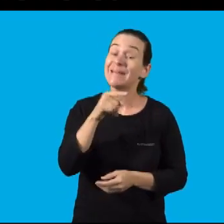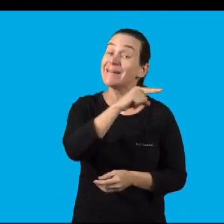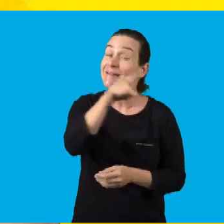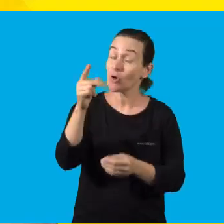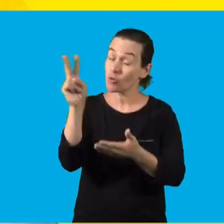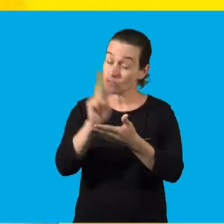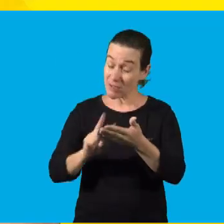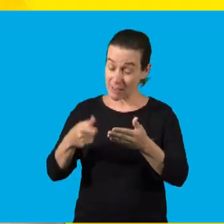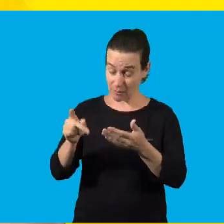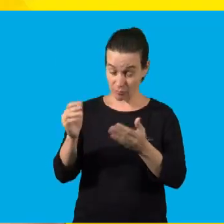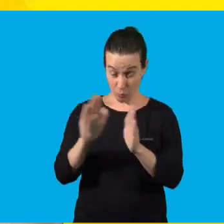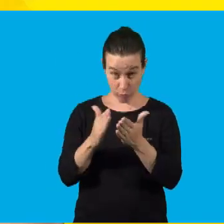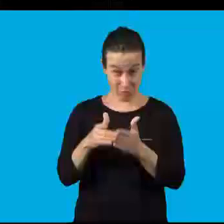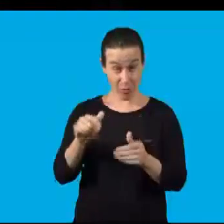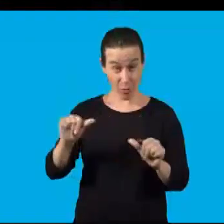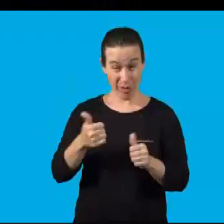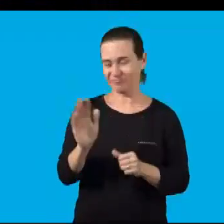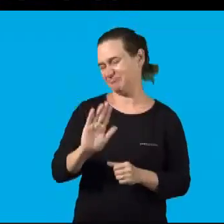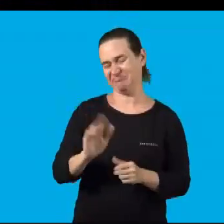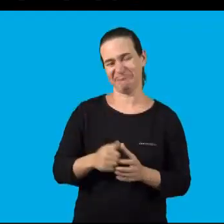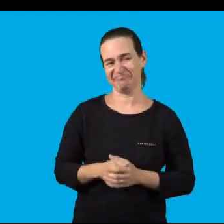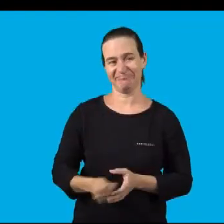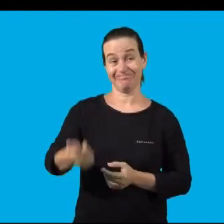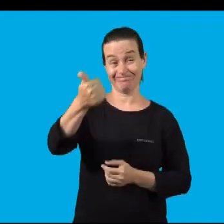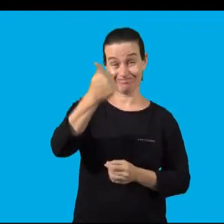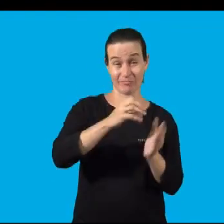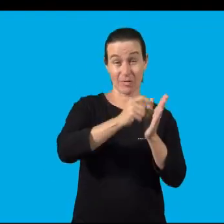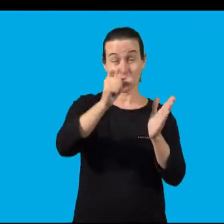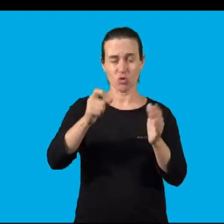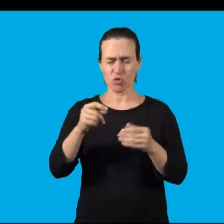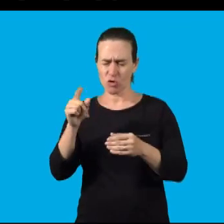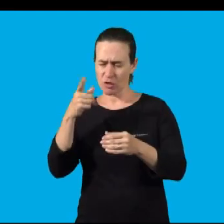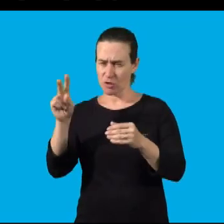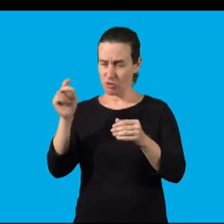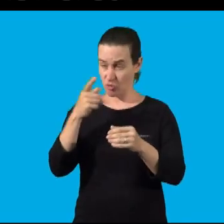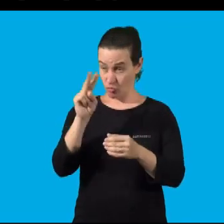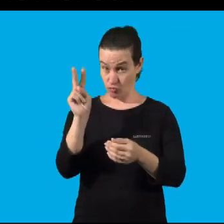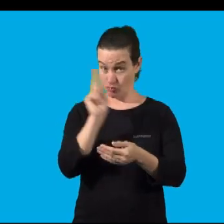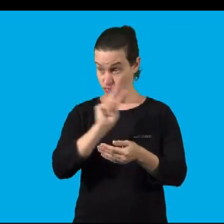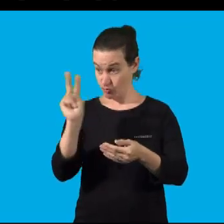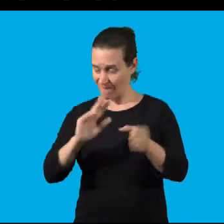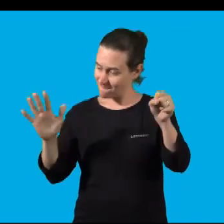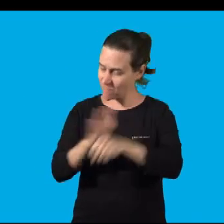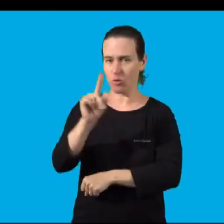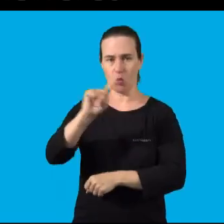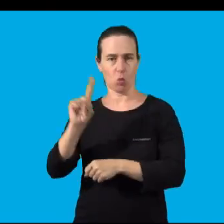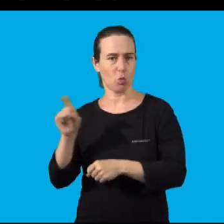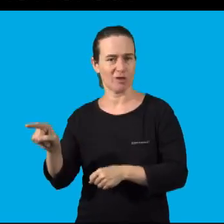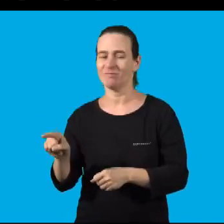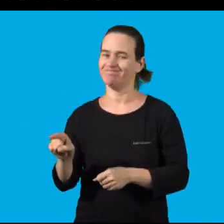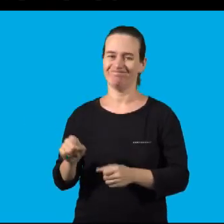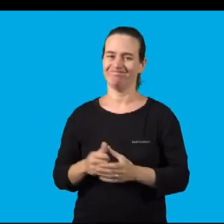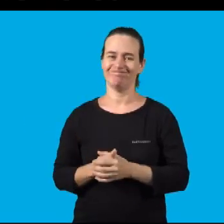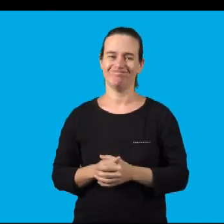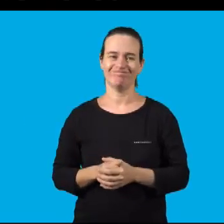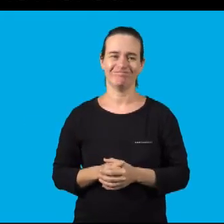know the play very well. Many learners did not read the questions in their entirety, so the